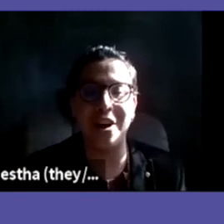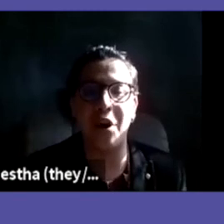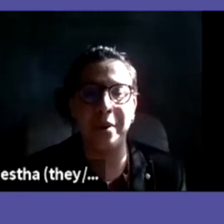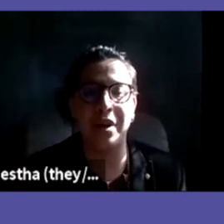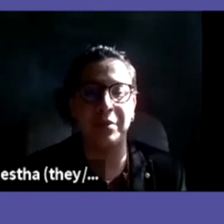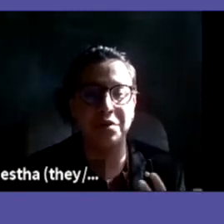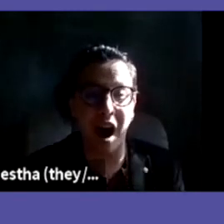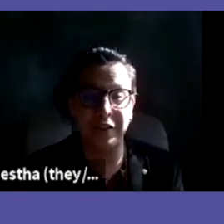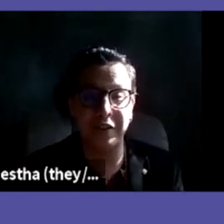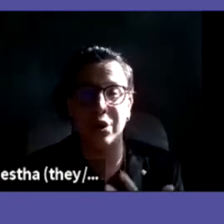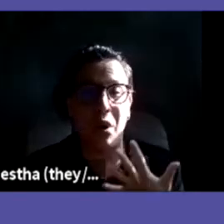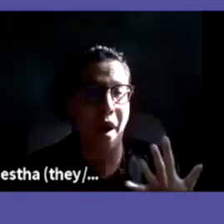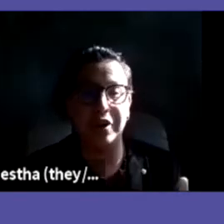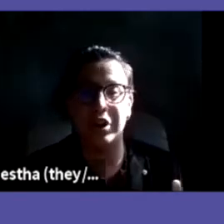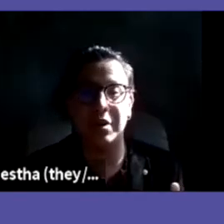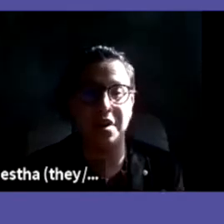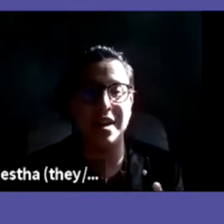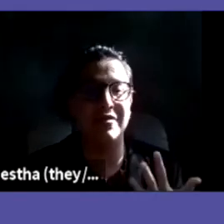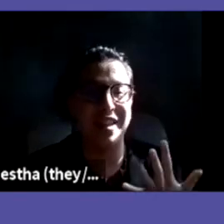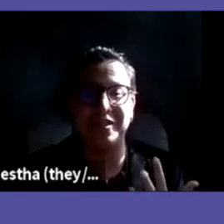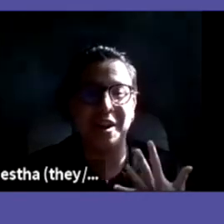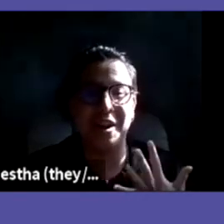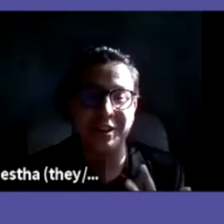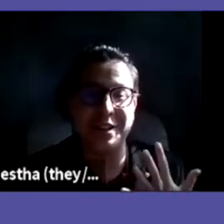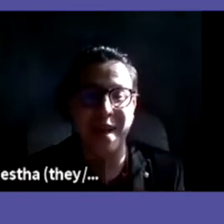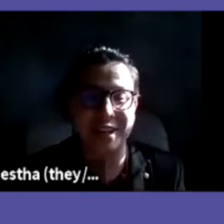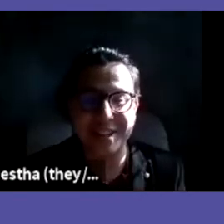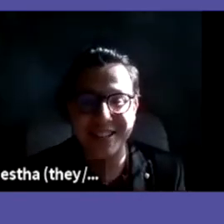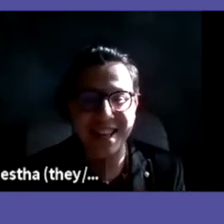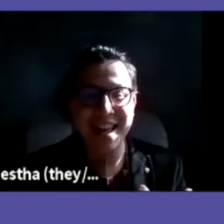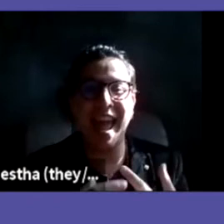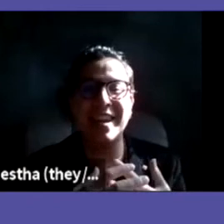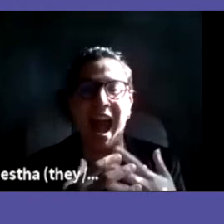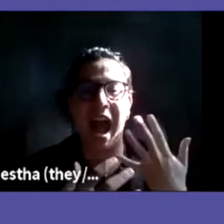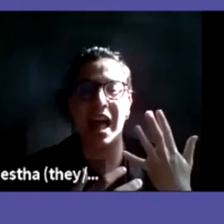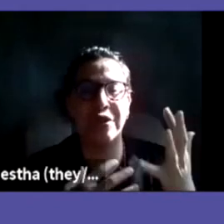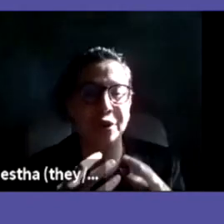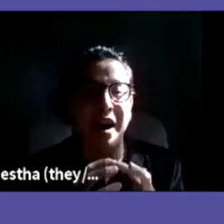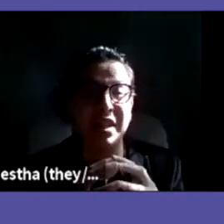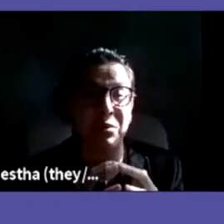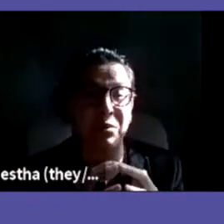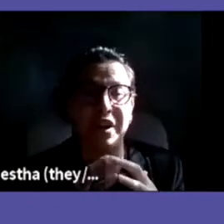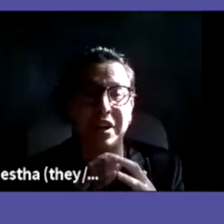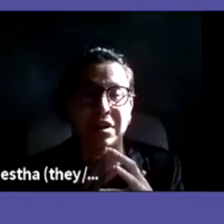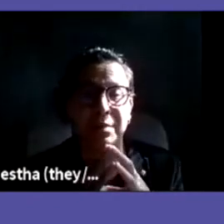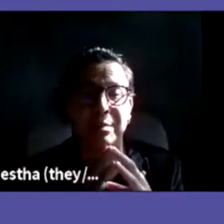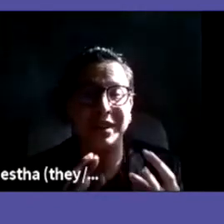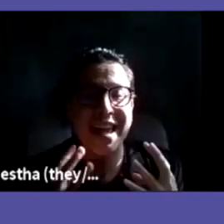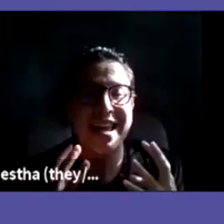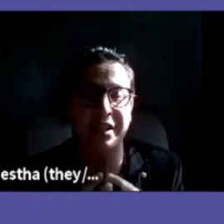to also open up those offerings to a wider community of lifelong learners and makers. And through our Steppenwolf for Young